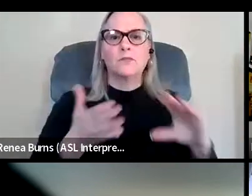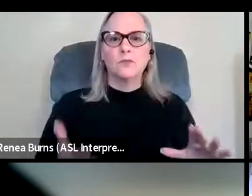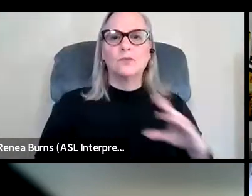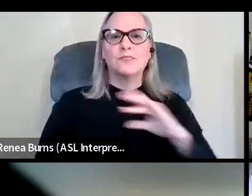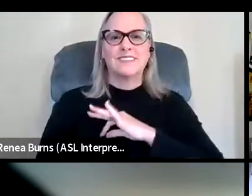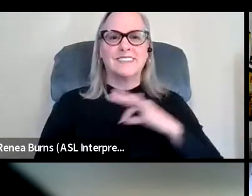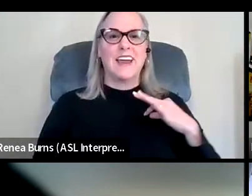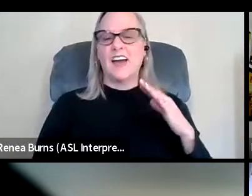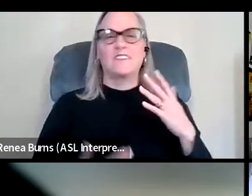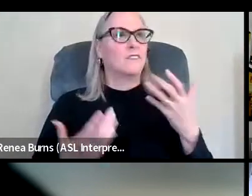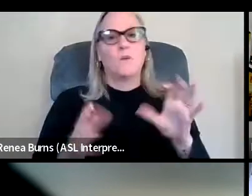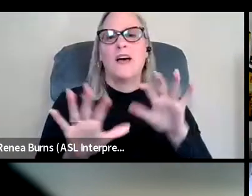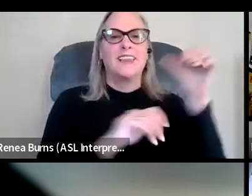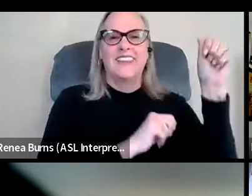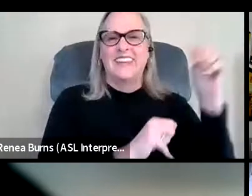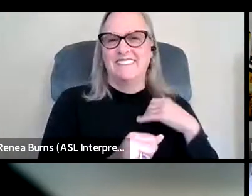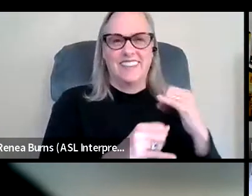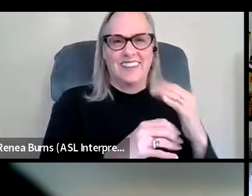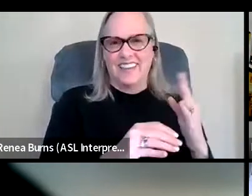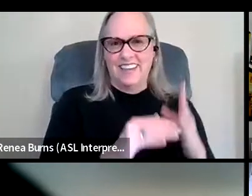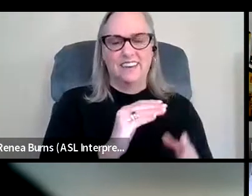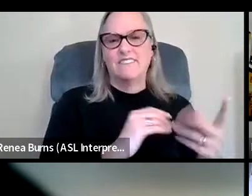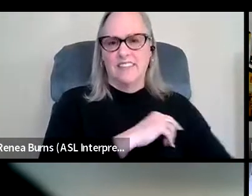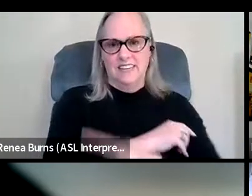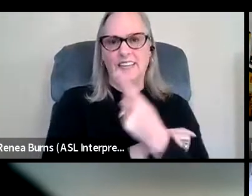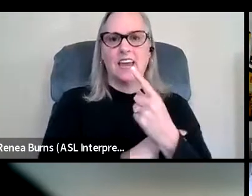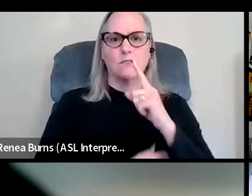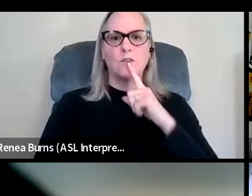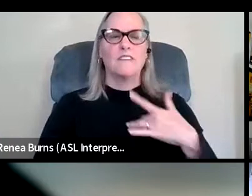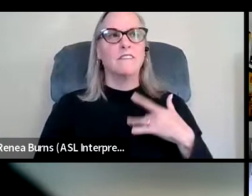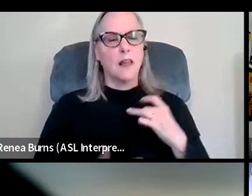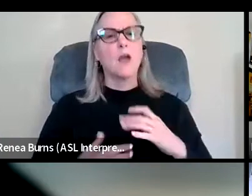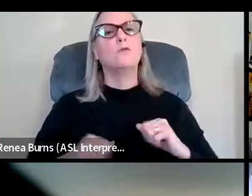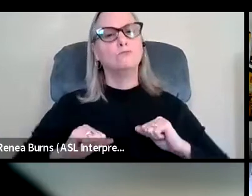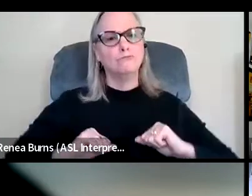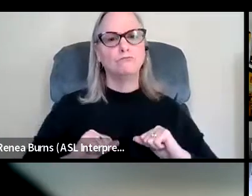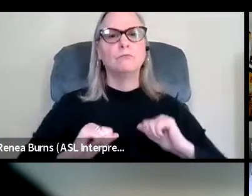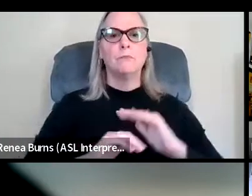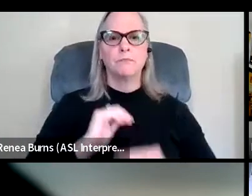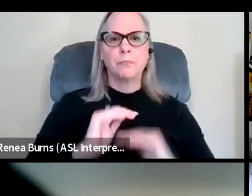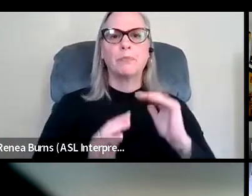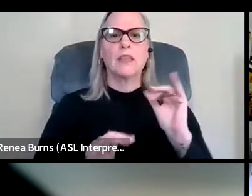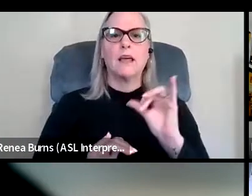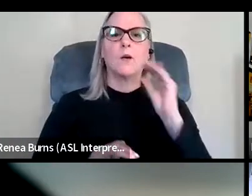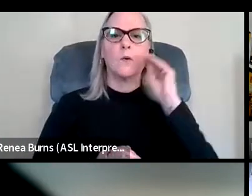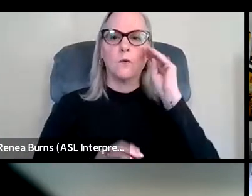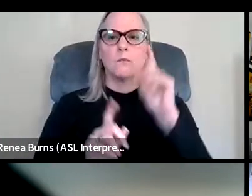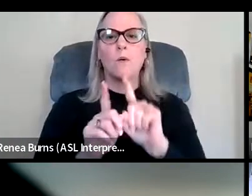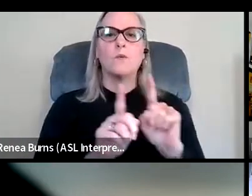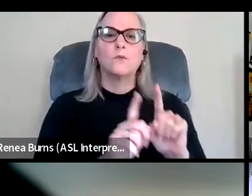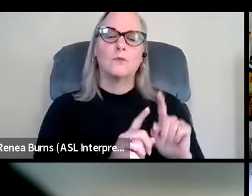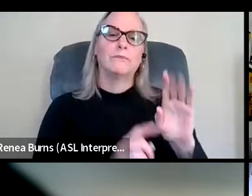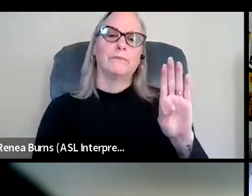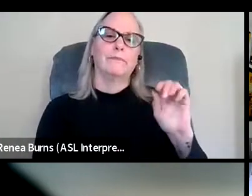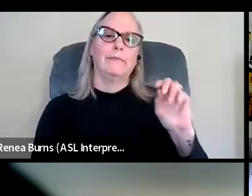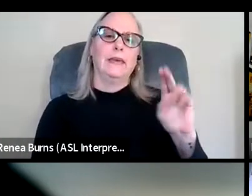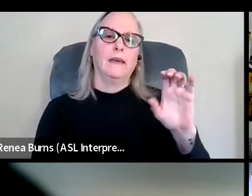at the end of the day, and really see this as a second home. And as Young mentioned, a beacon on the hill.